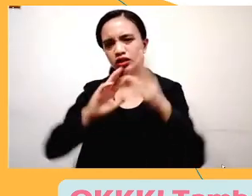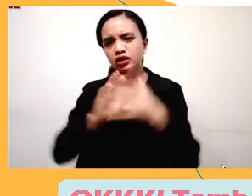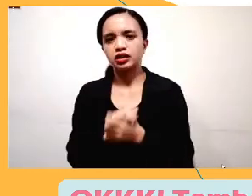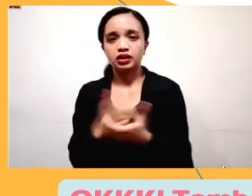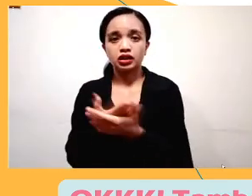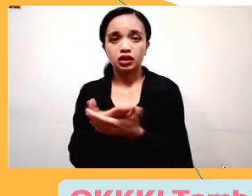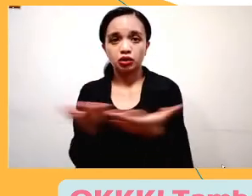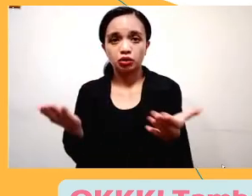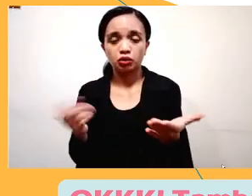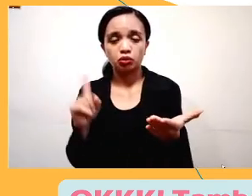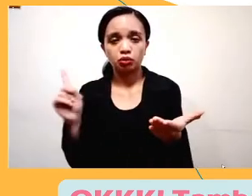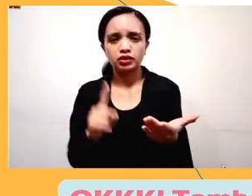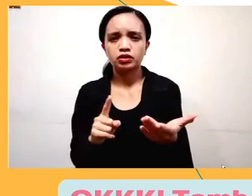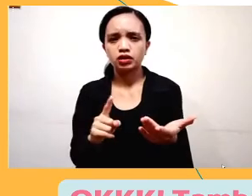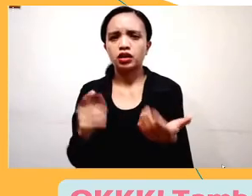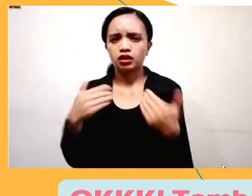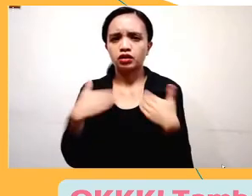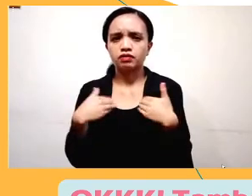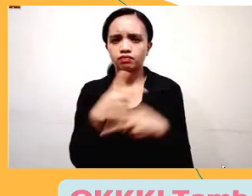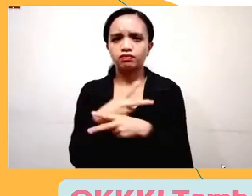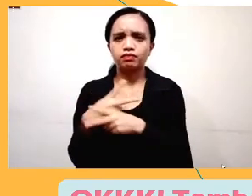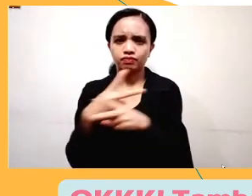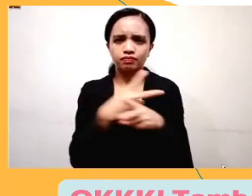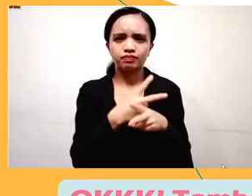You are in good hands.